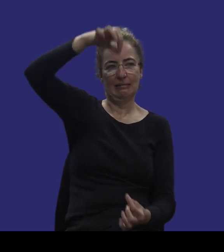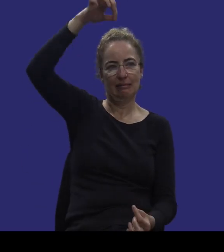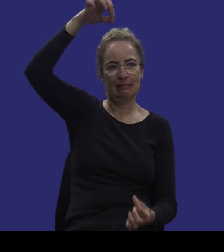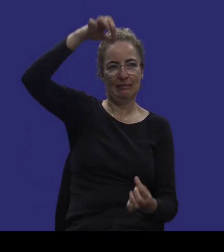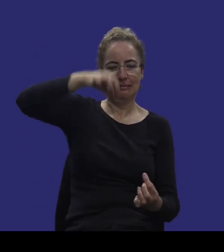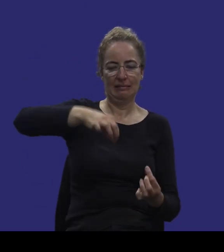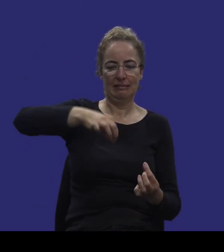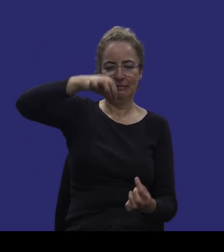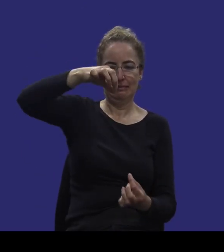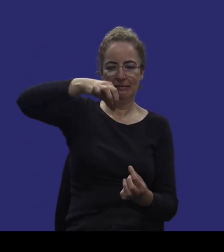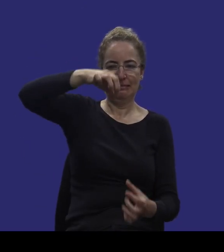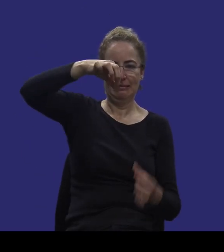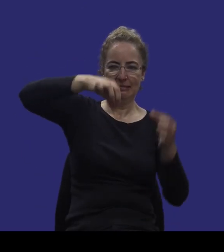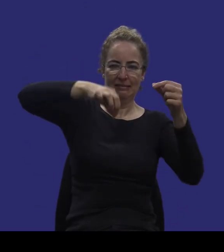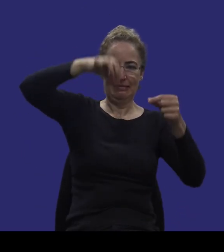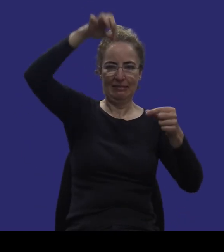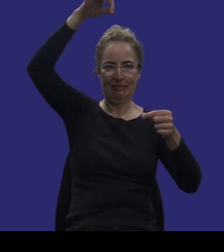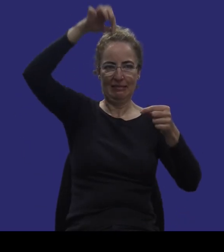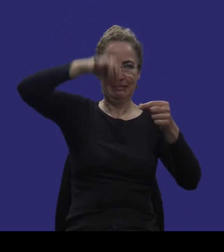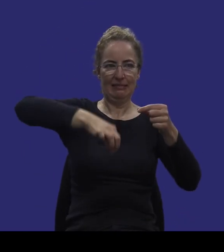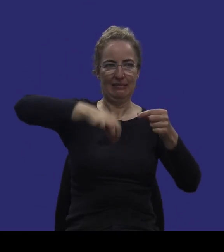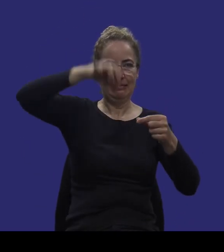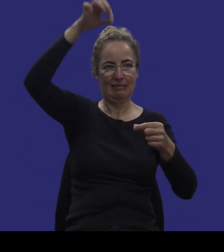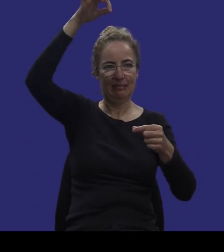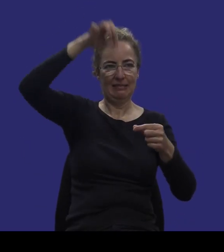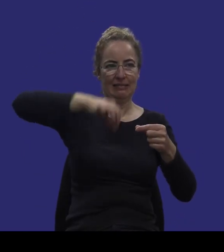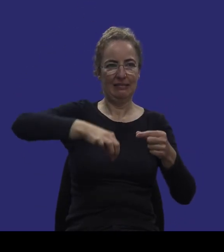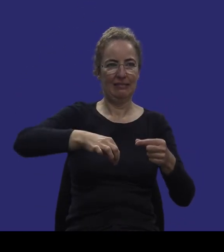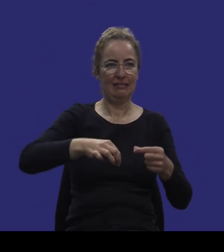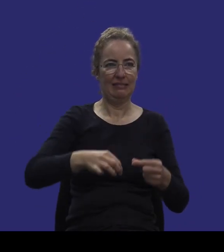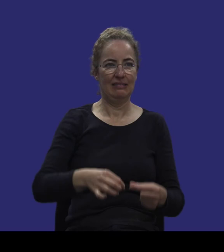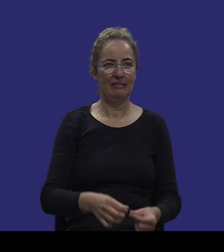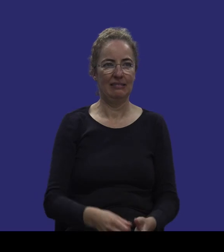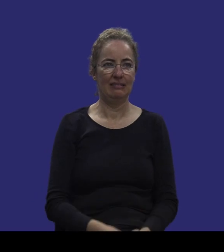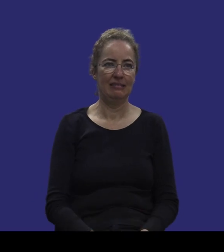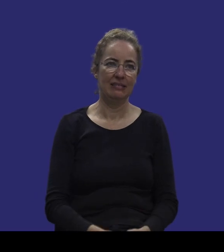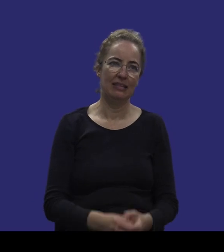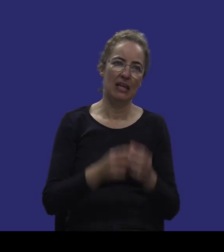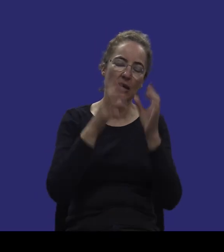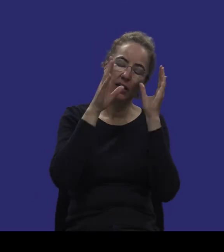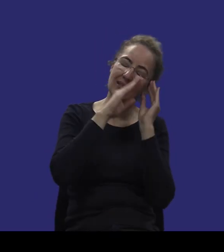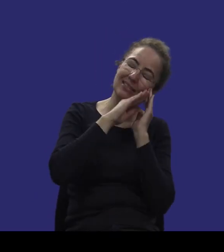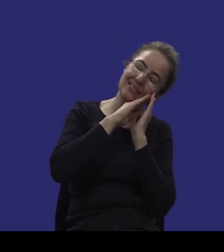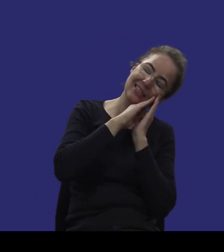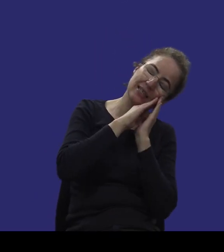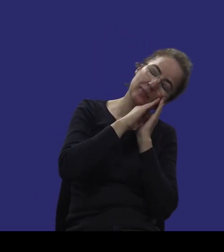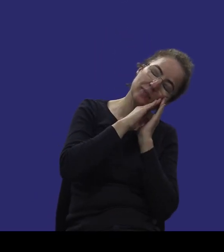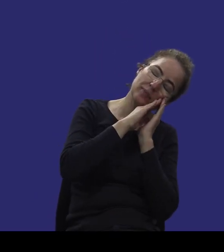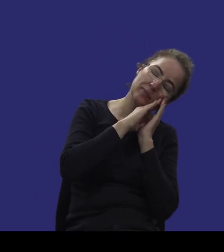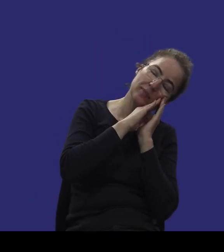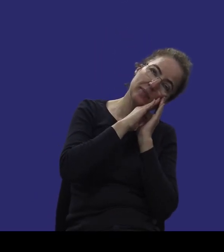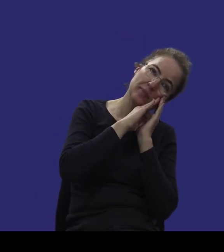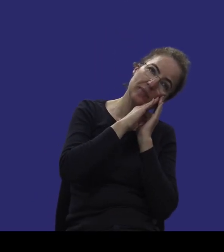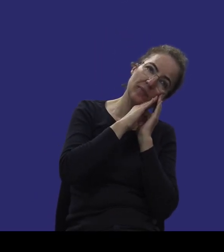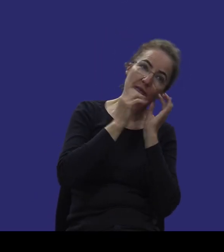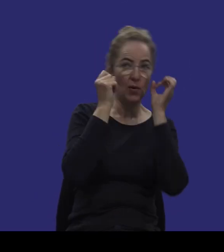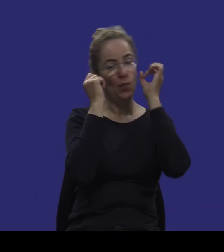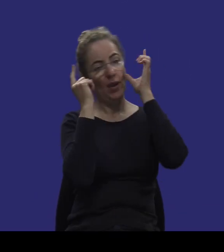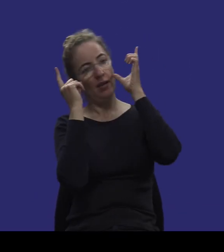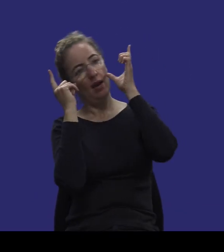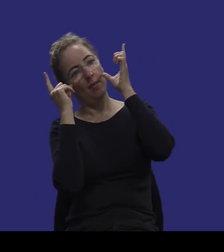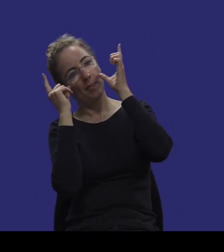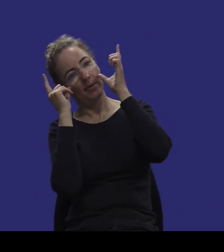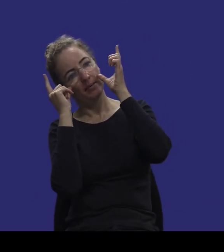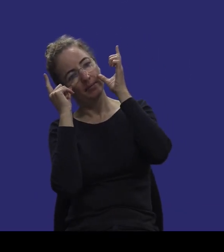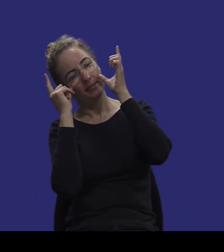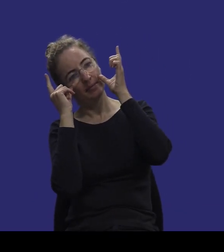and out through the cut out slots, and then you can pull them to make him go to sleep or to wake up.